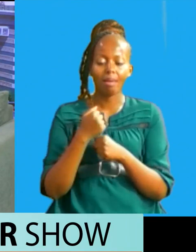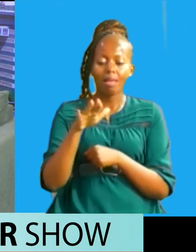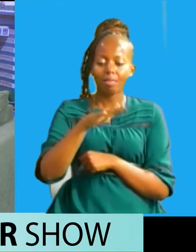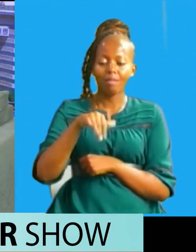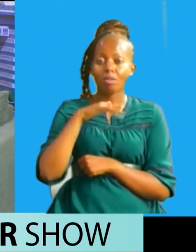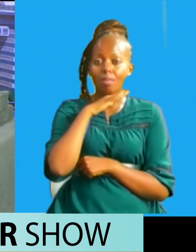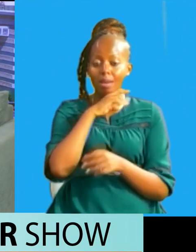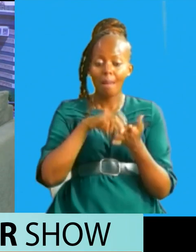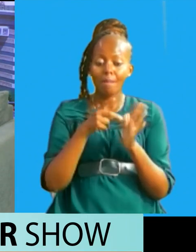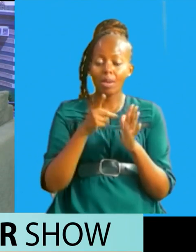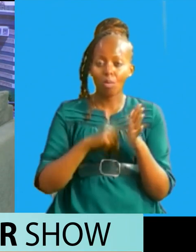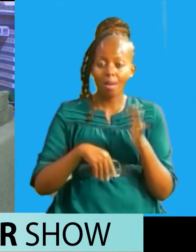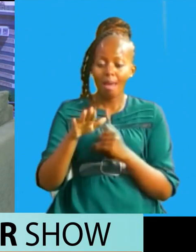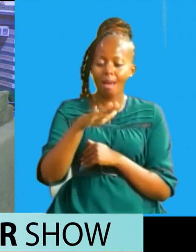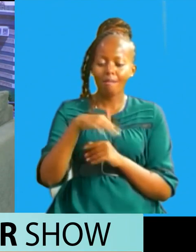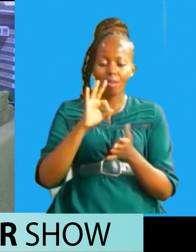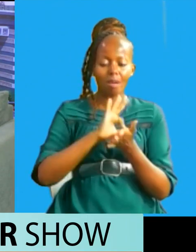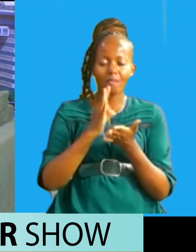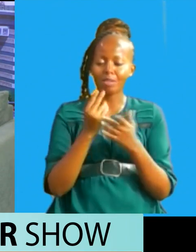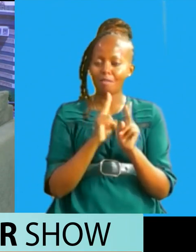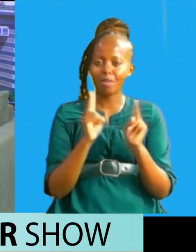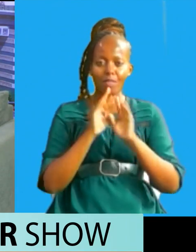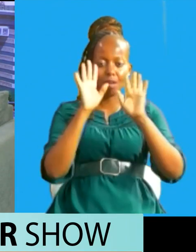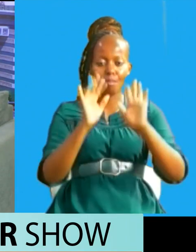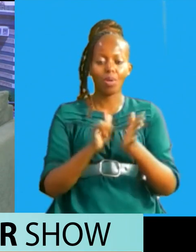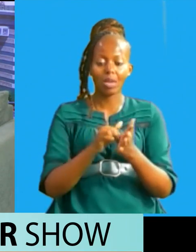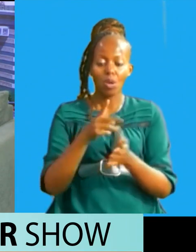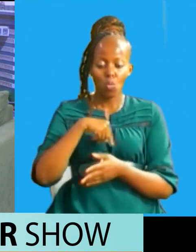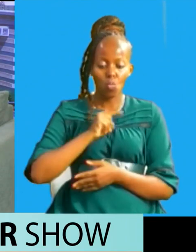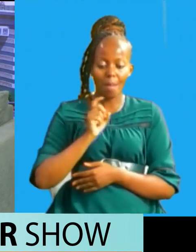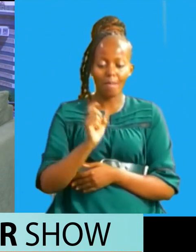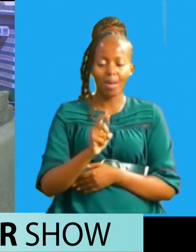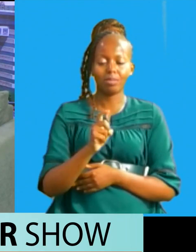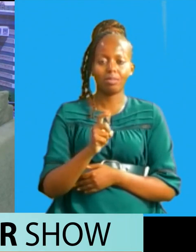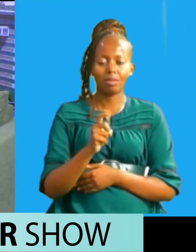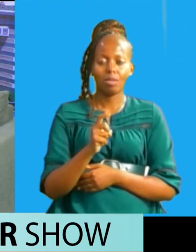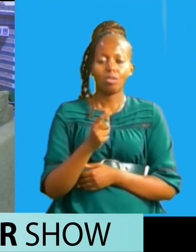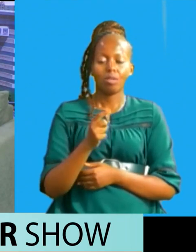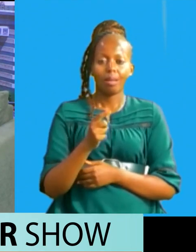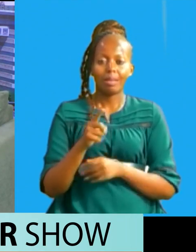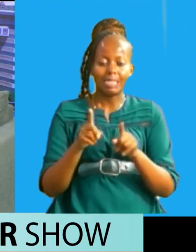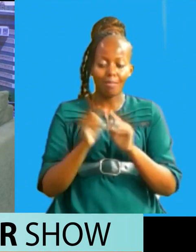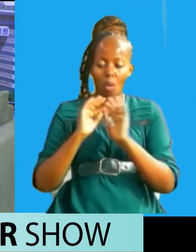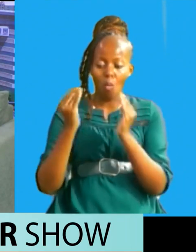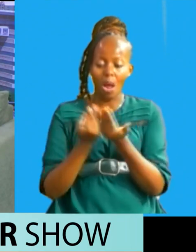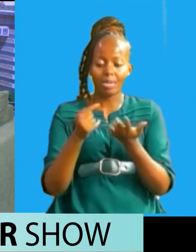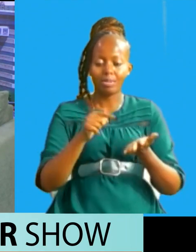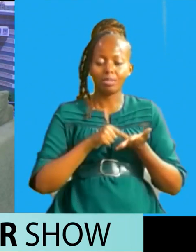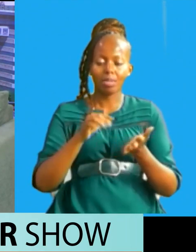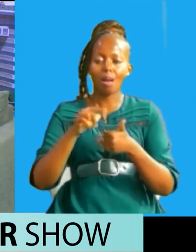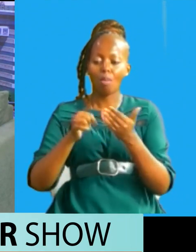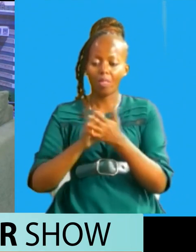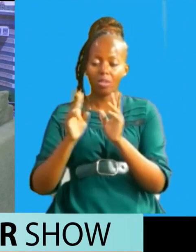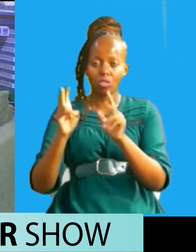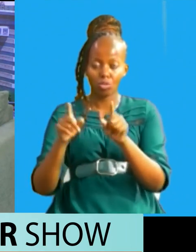environment factor is something that is current and is being discussed in the world today. Yes.